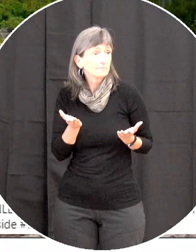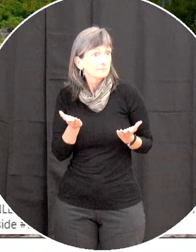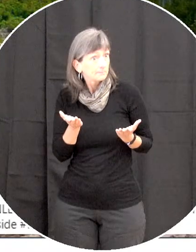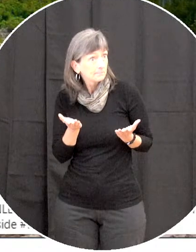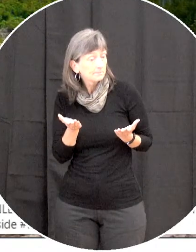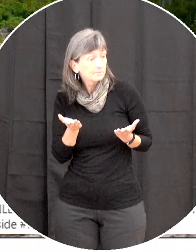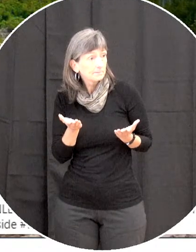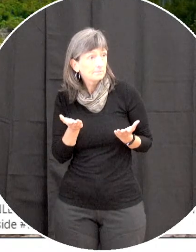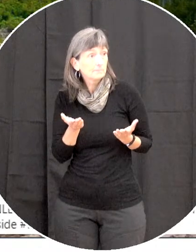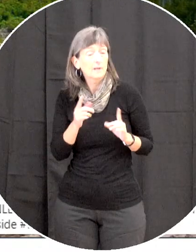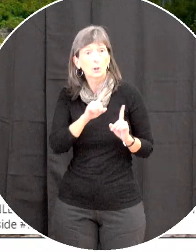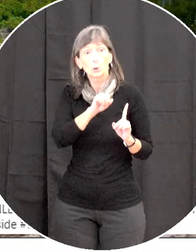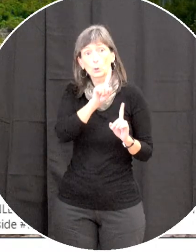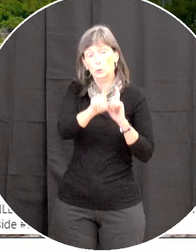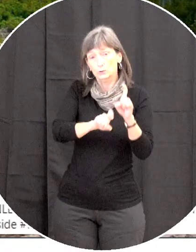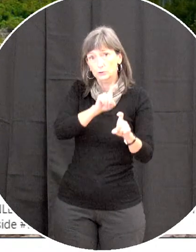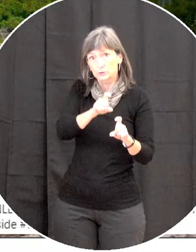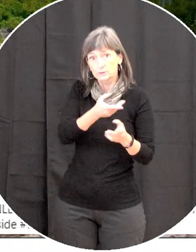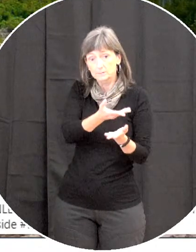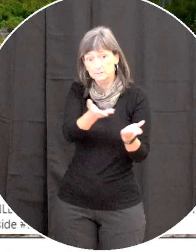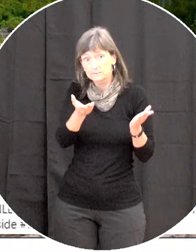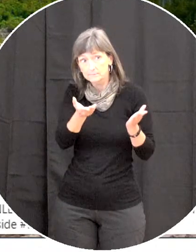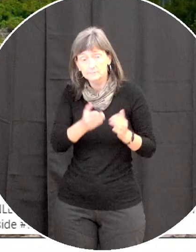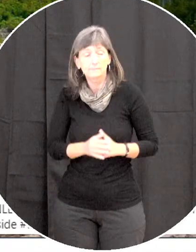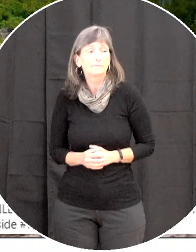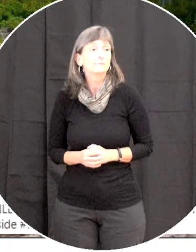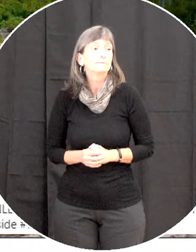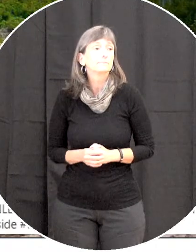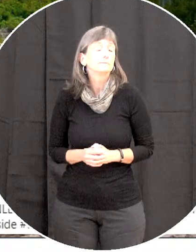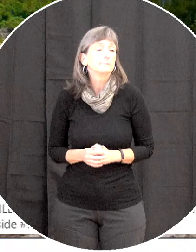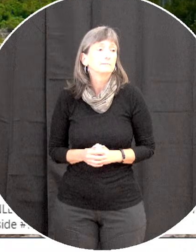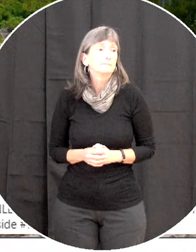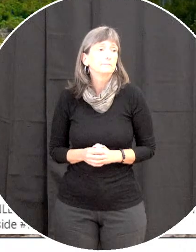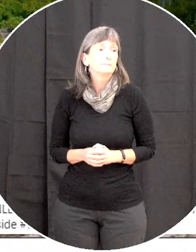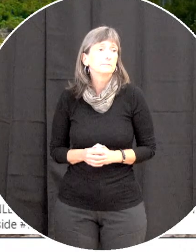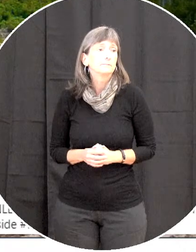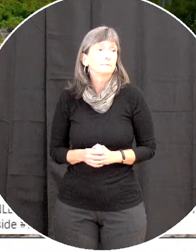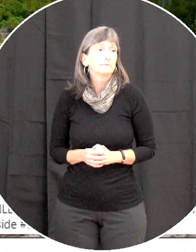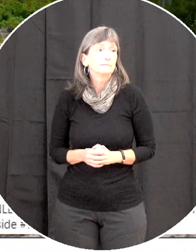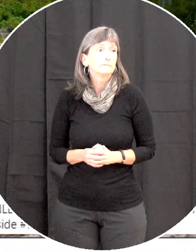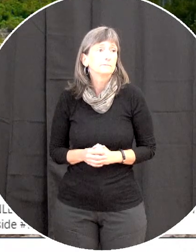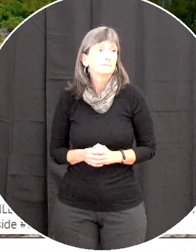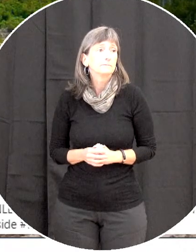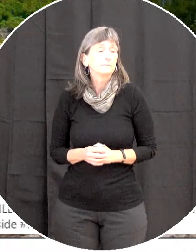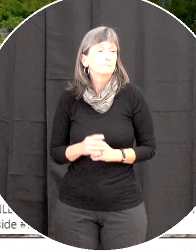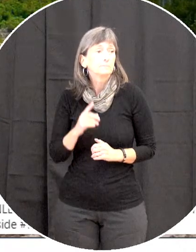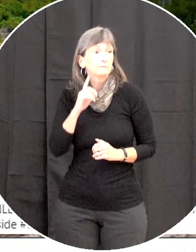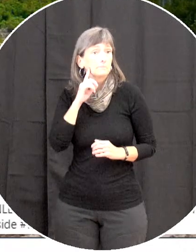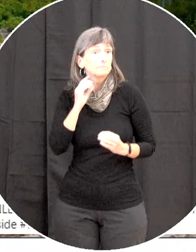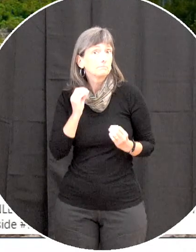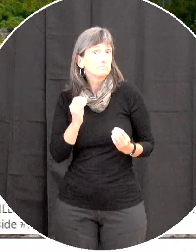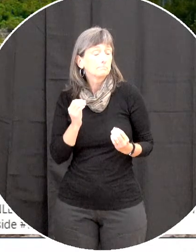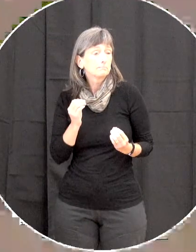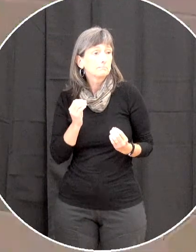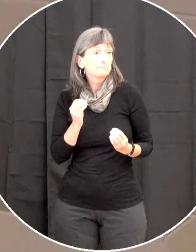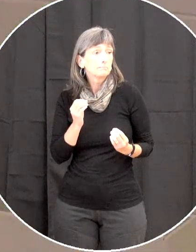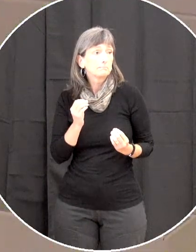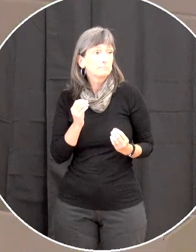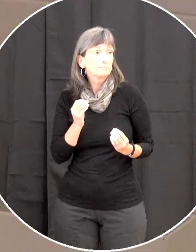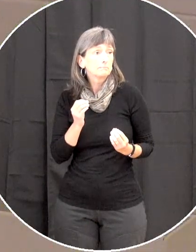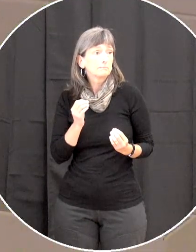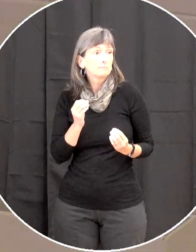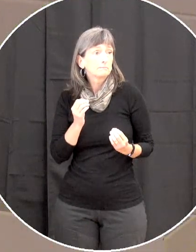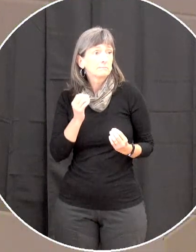any questions directed to the CEO? Hearing none, I would be remiss again if I didn't say